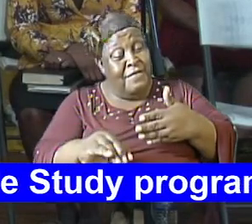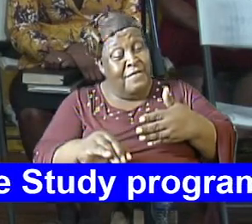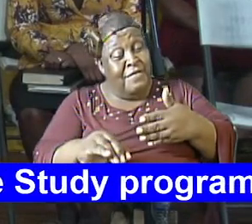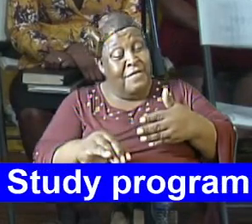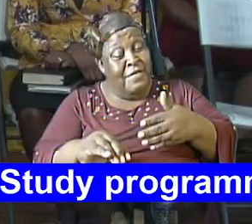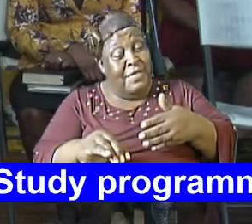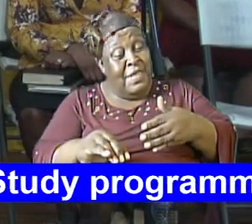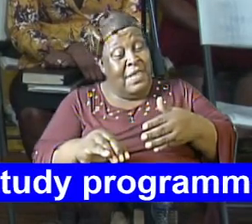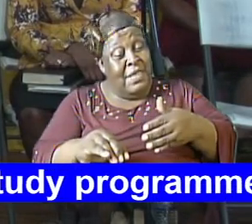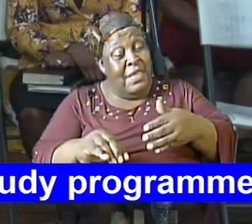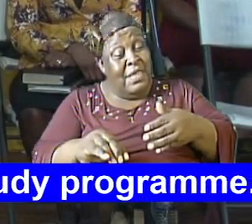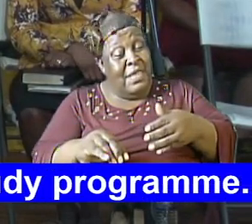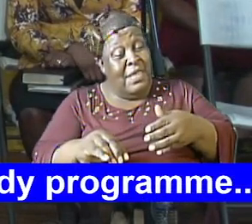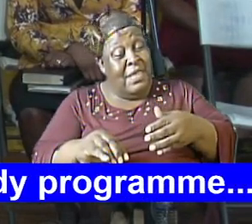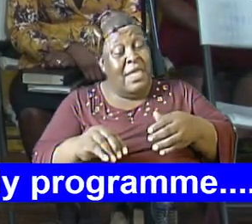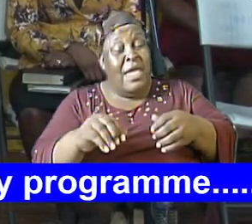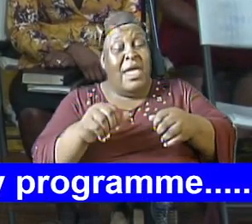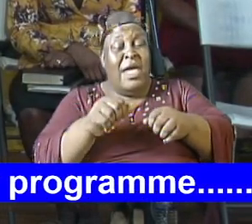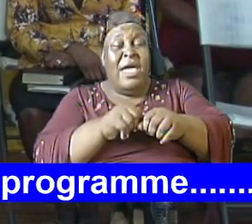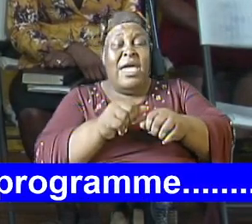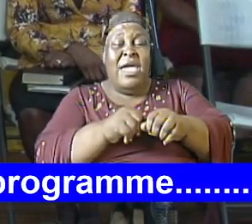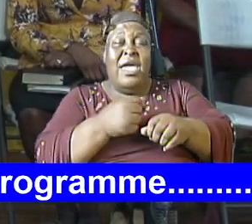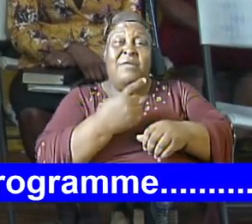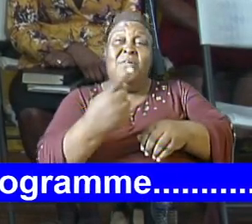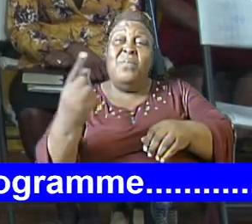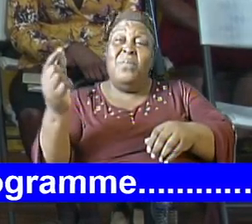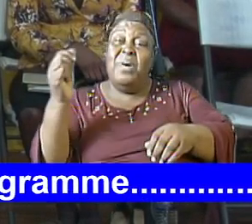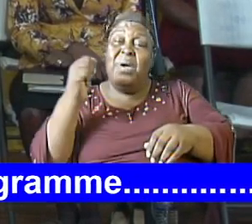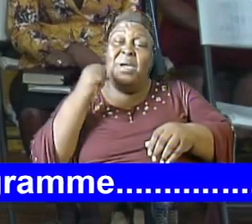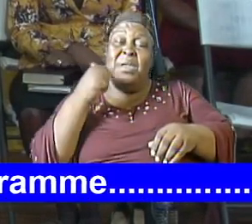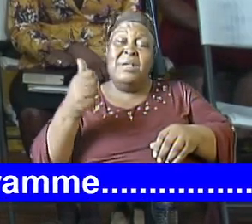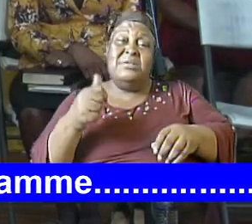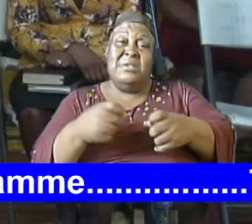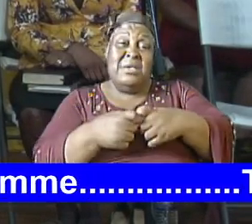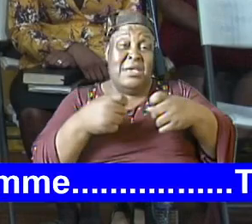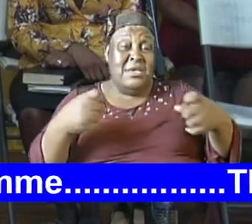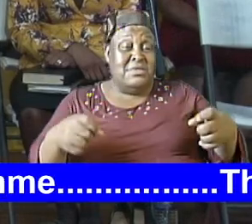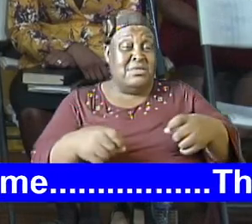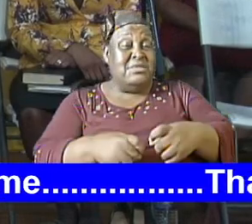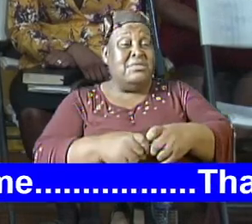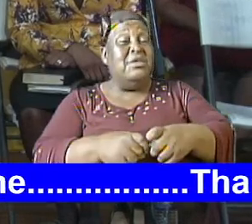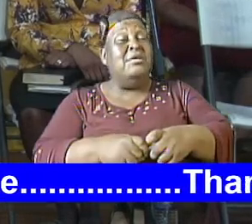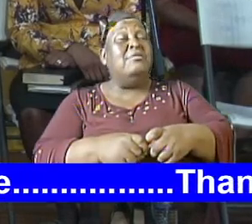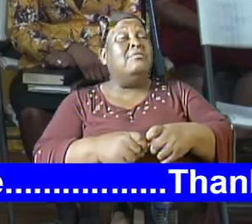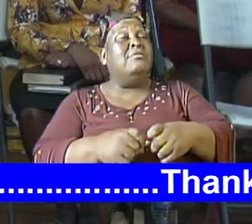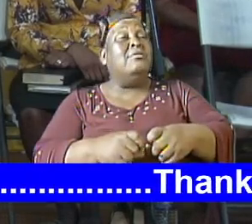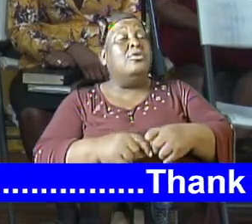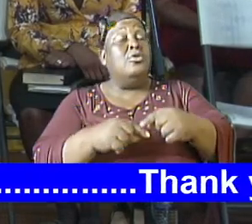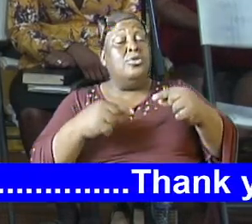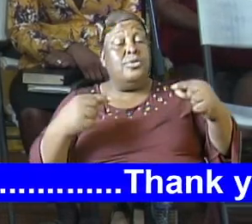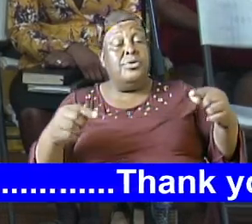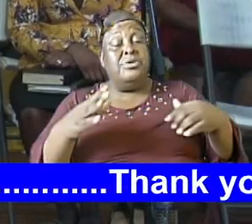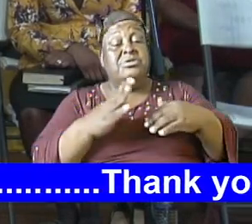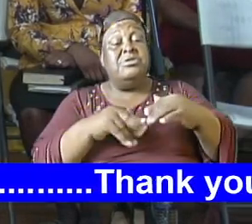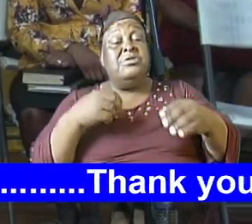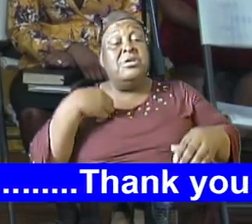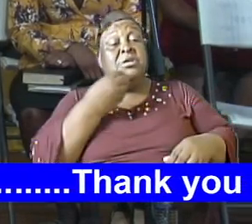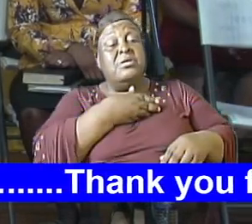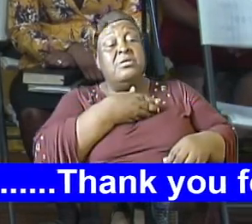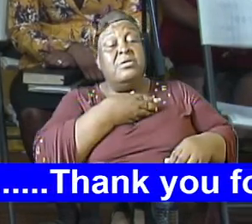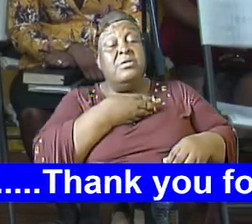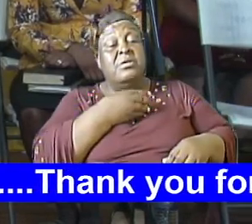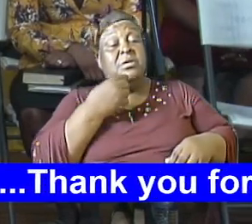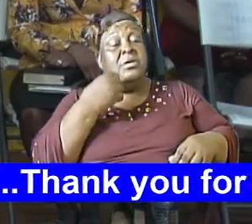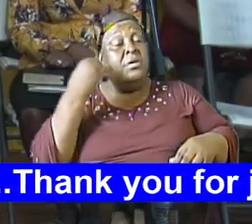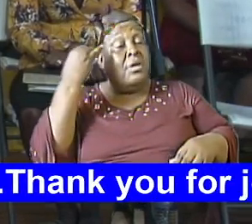breach is greater than ours, right? If we sin against God, we readily